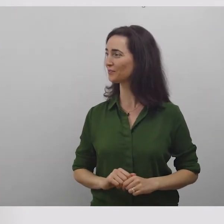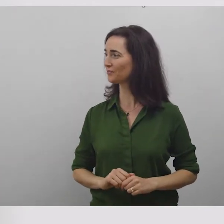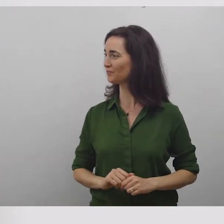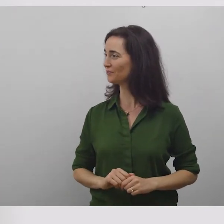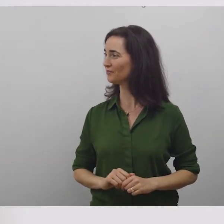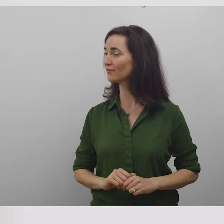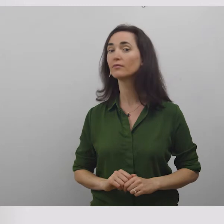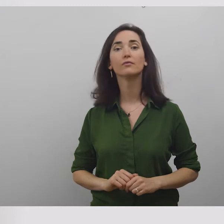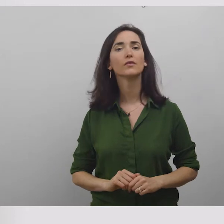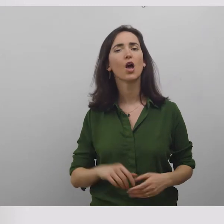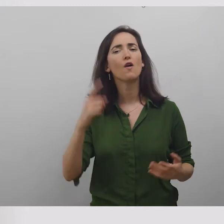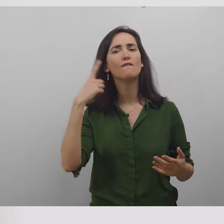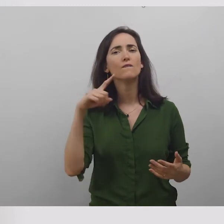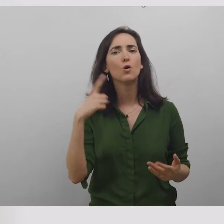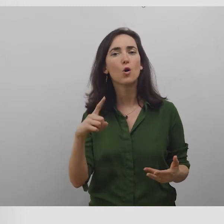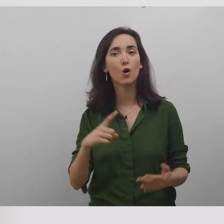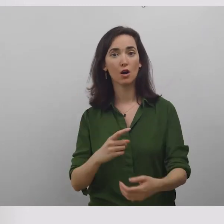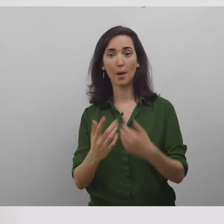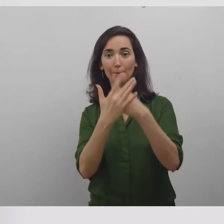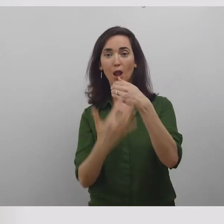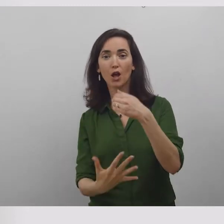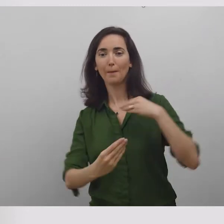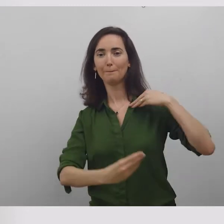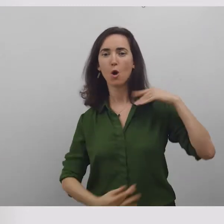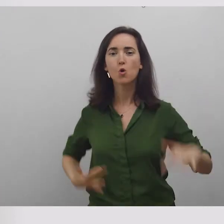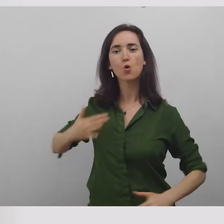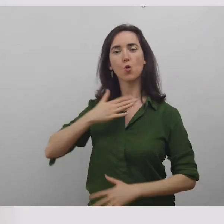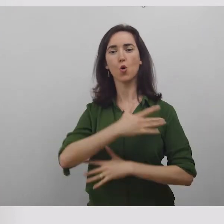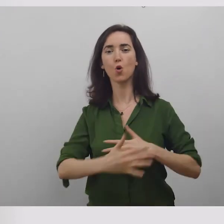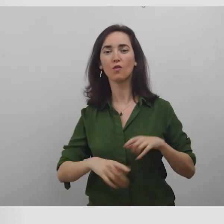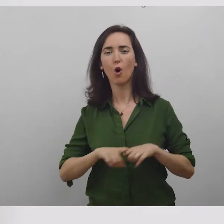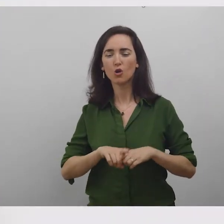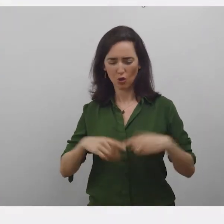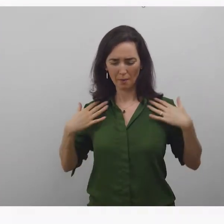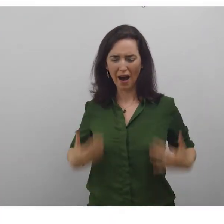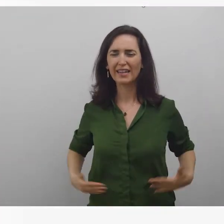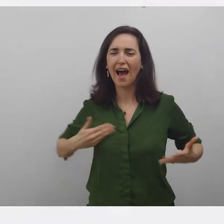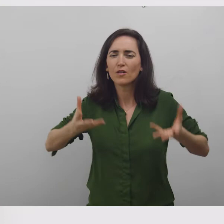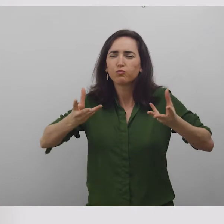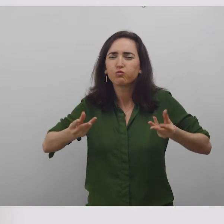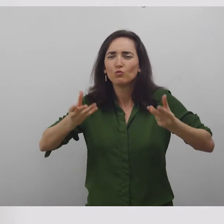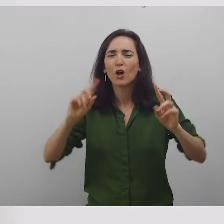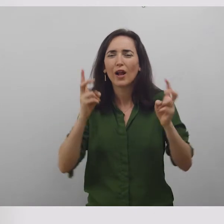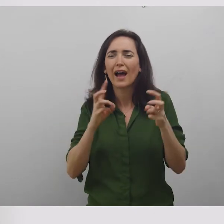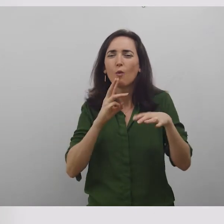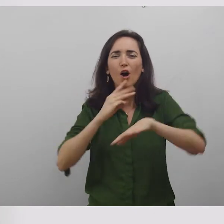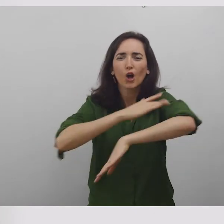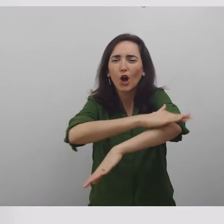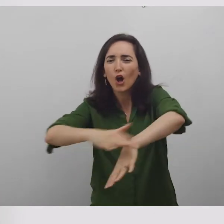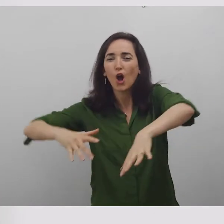These basic simple movements help to pump blood and move our lymph a little bit. The next thing we want to do